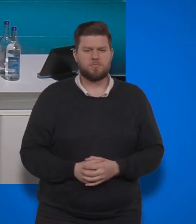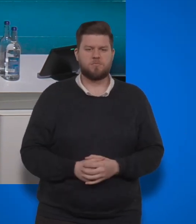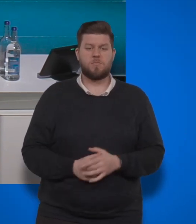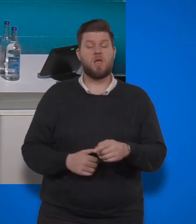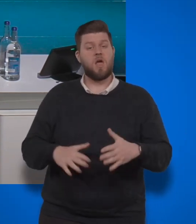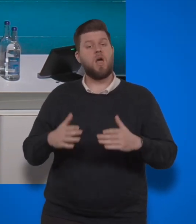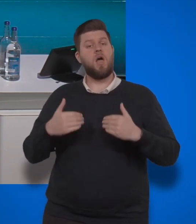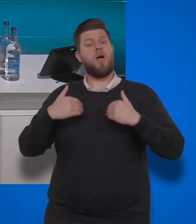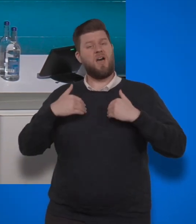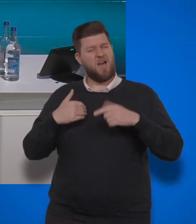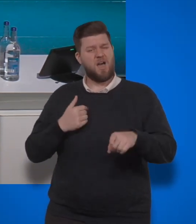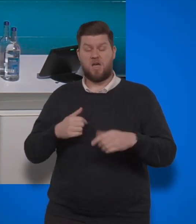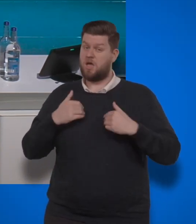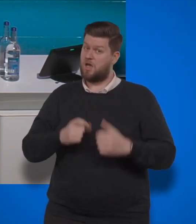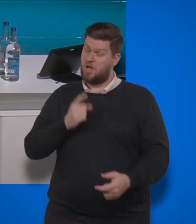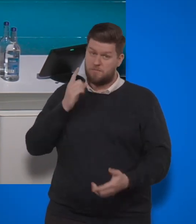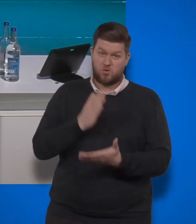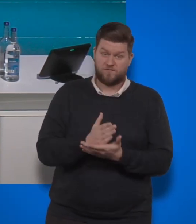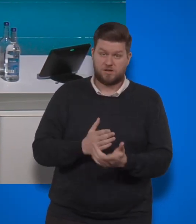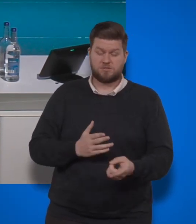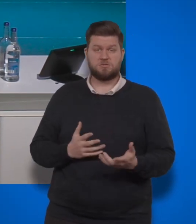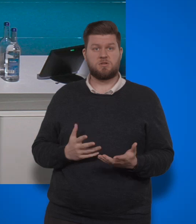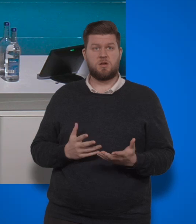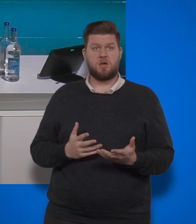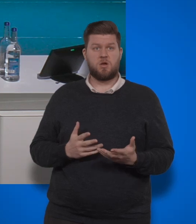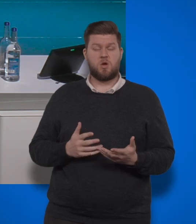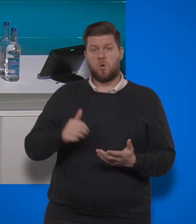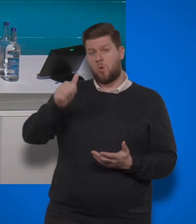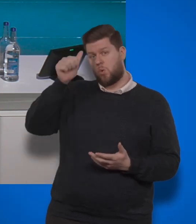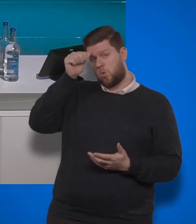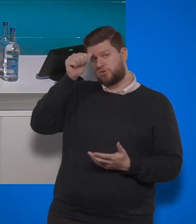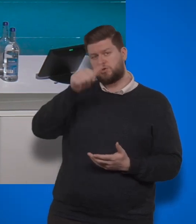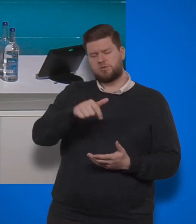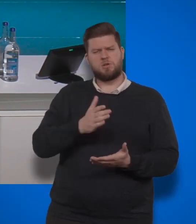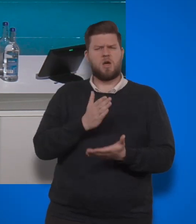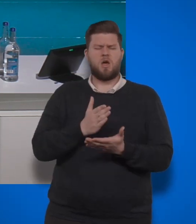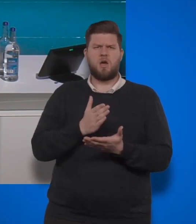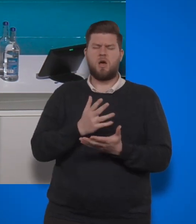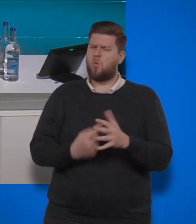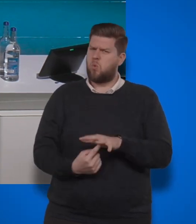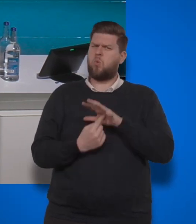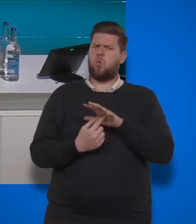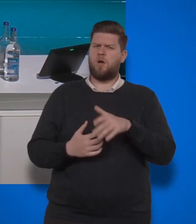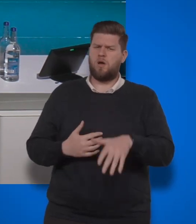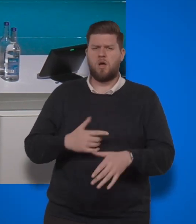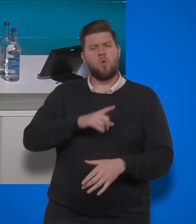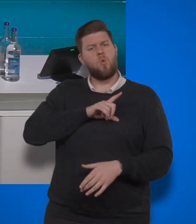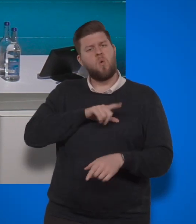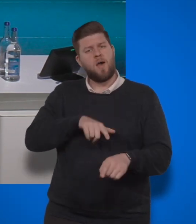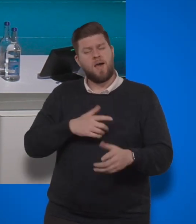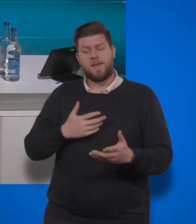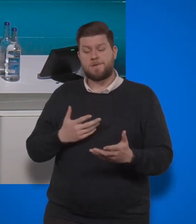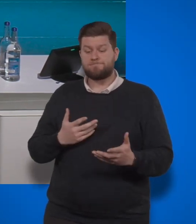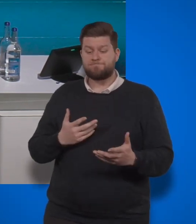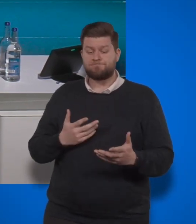I am convinced that consciousness is profoundly important, precisely because